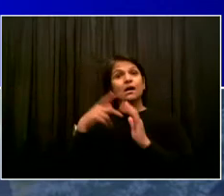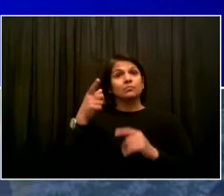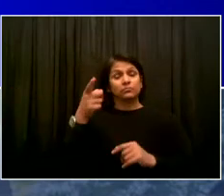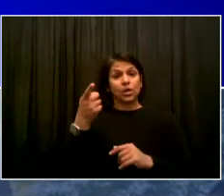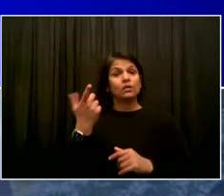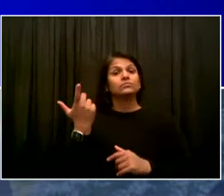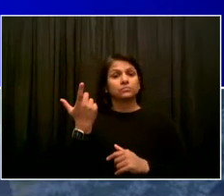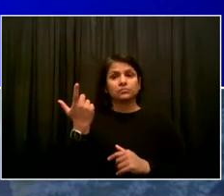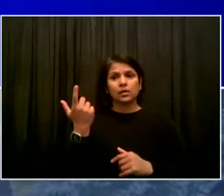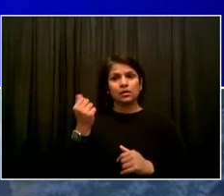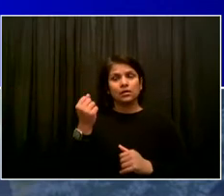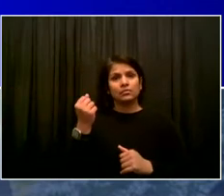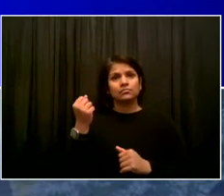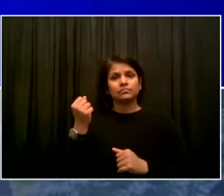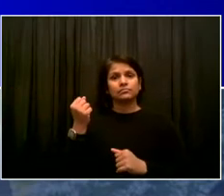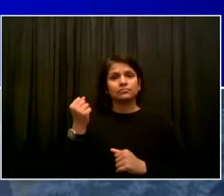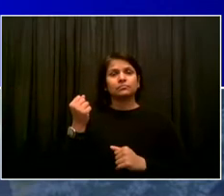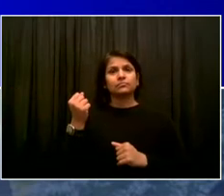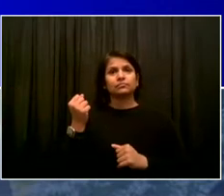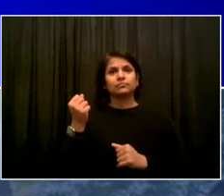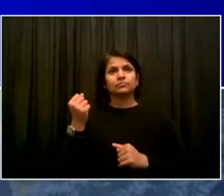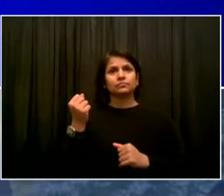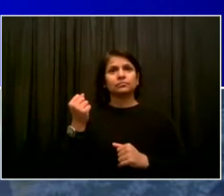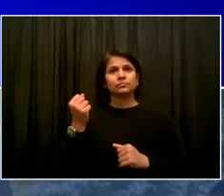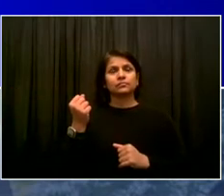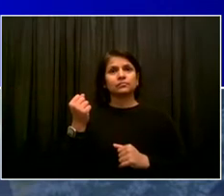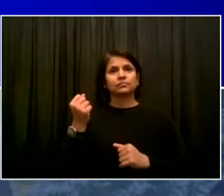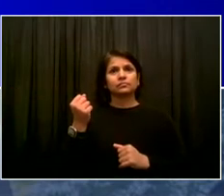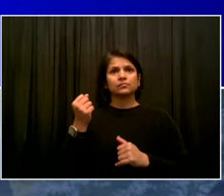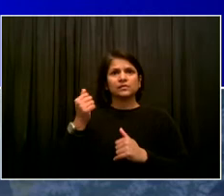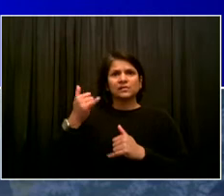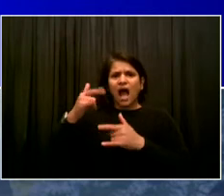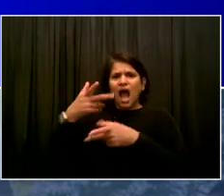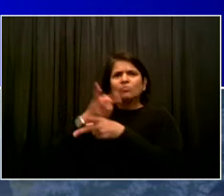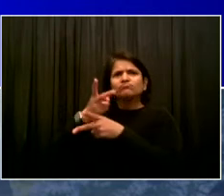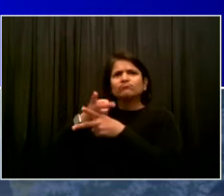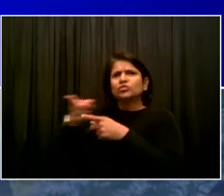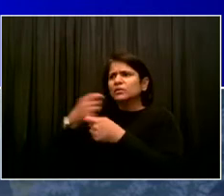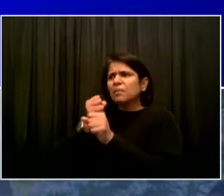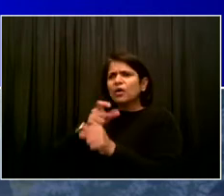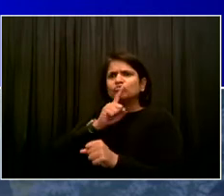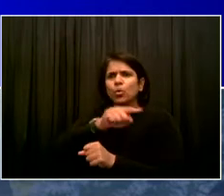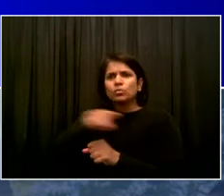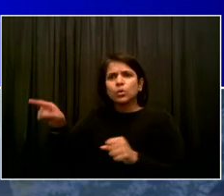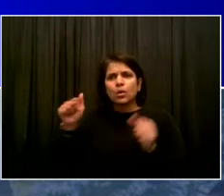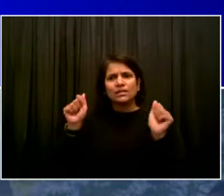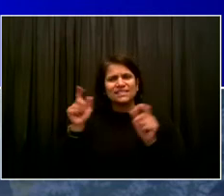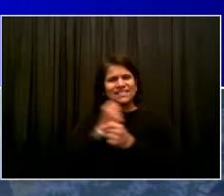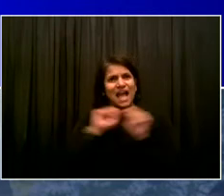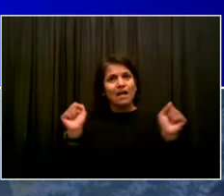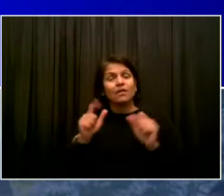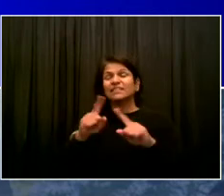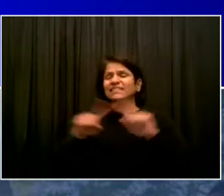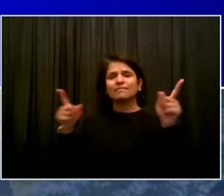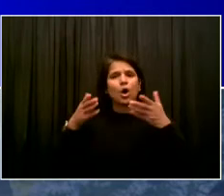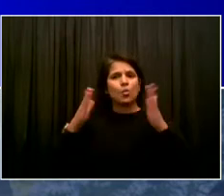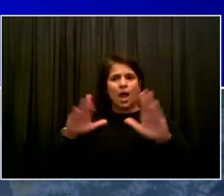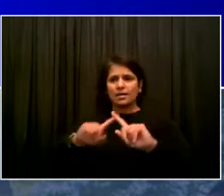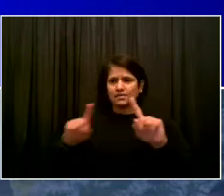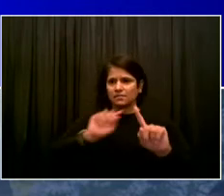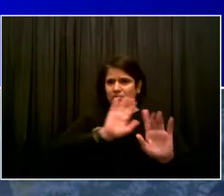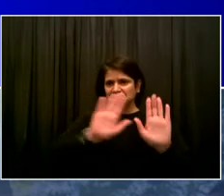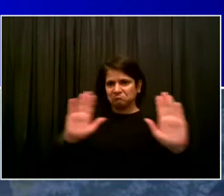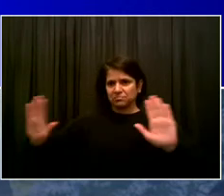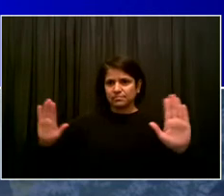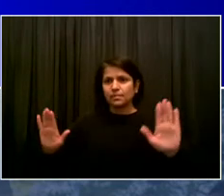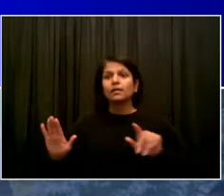way of making sure everyone's safe, adding this on top of everything that worked previously. So first of all, it